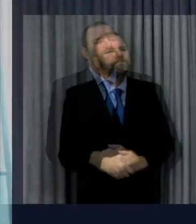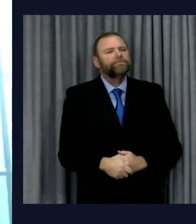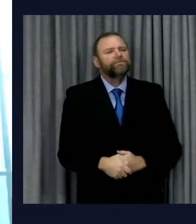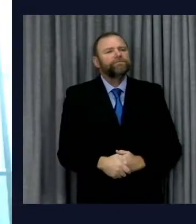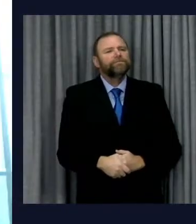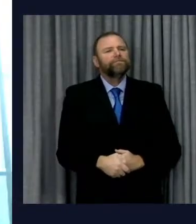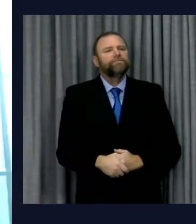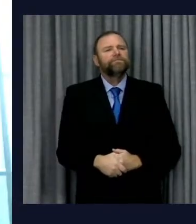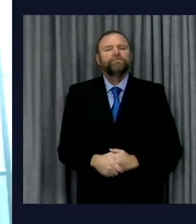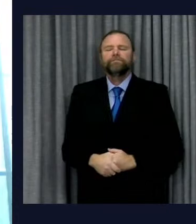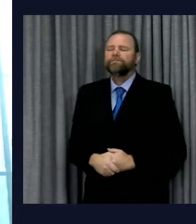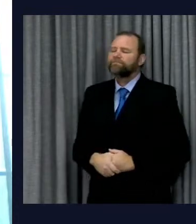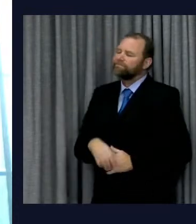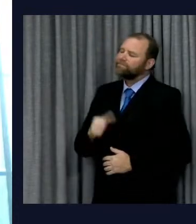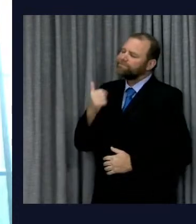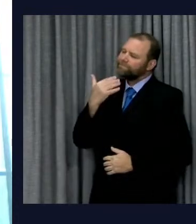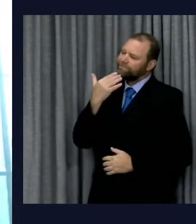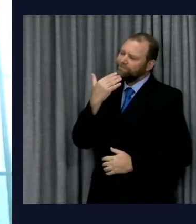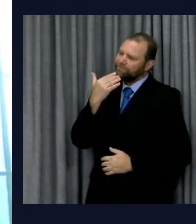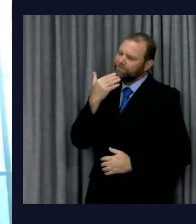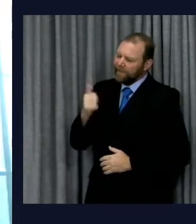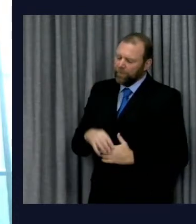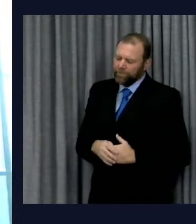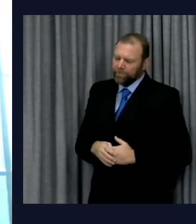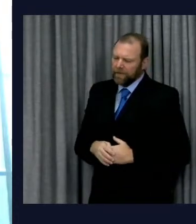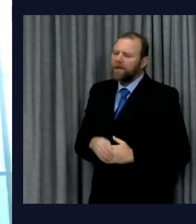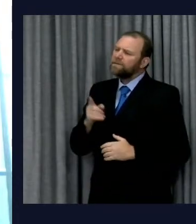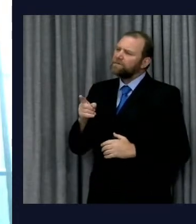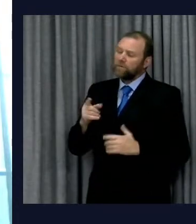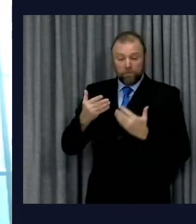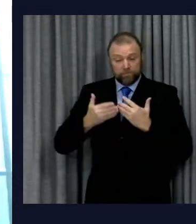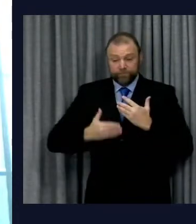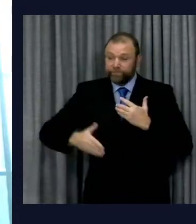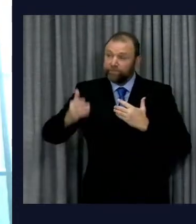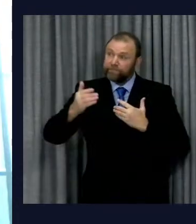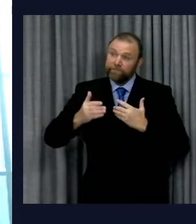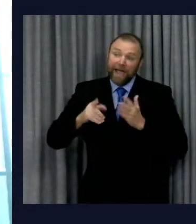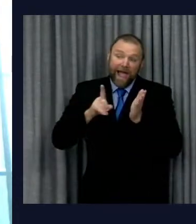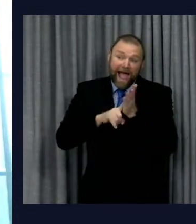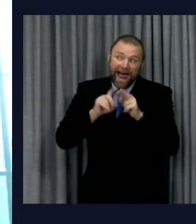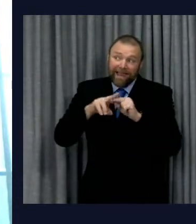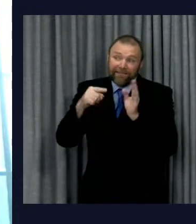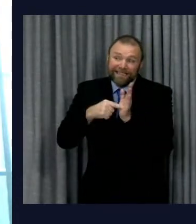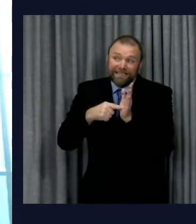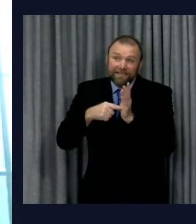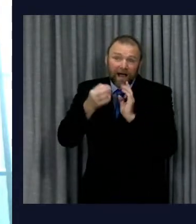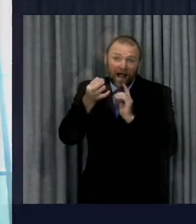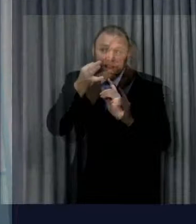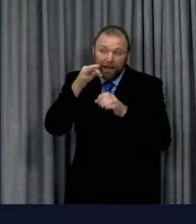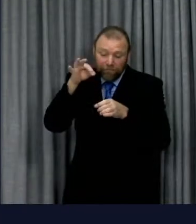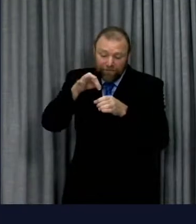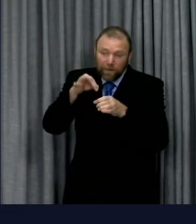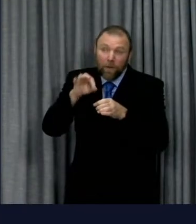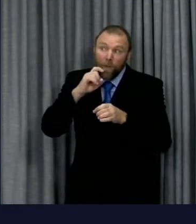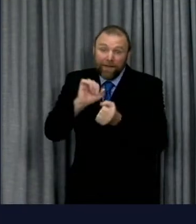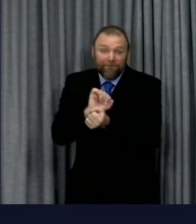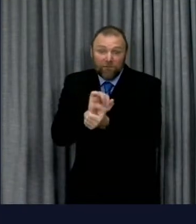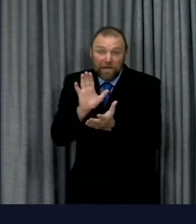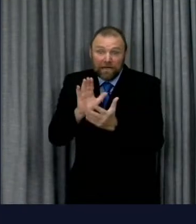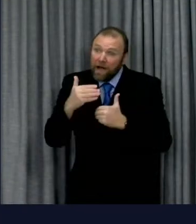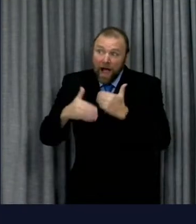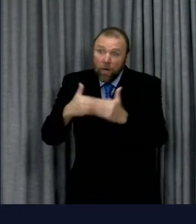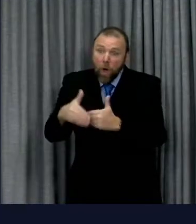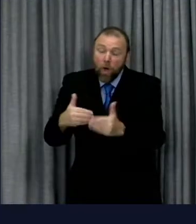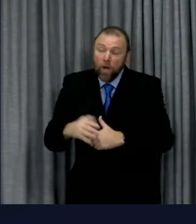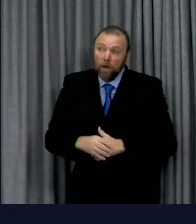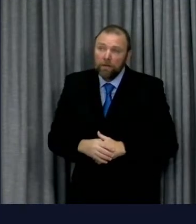Thank you. And then how much longer will lateral flow tests remain free of charge? Again in Welsh as well, please. Well, we're